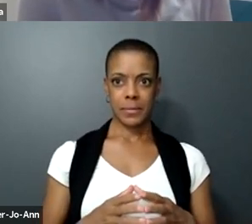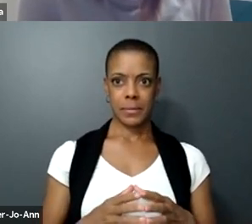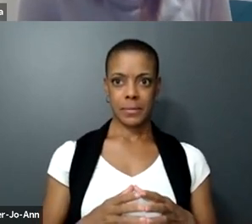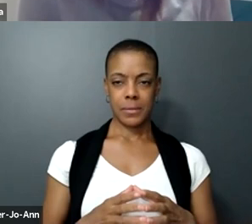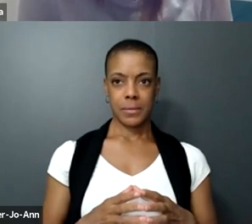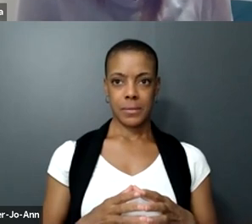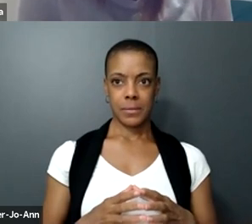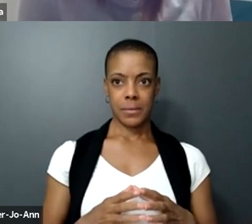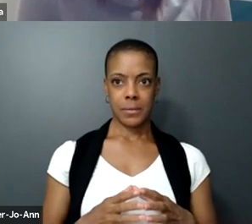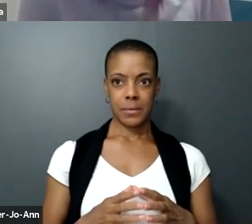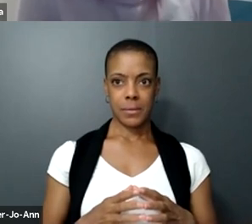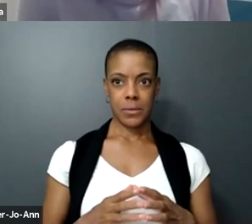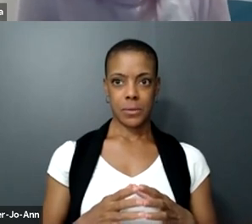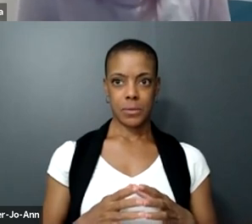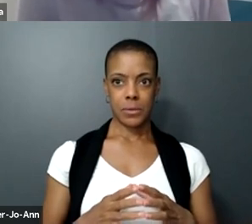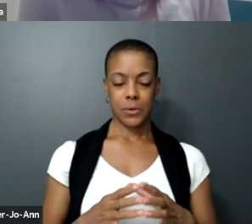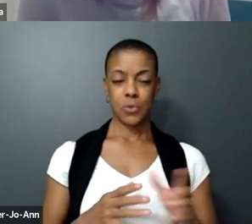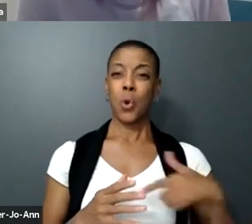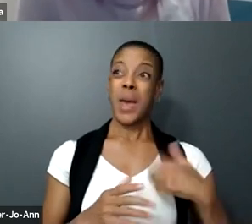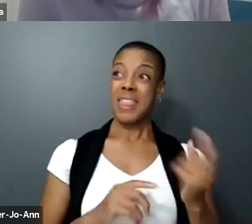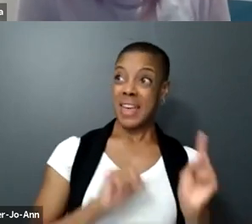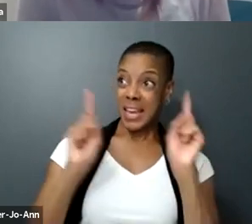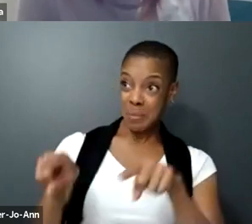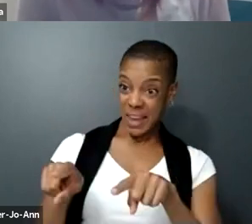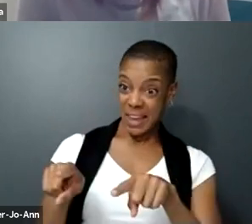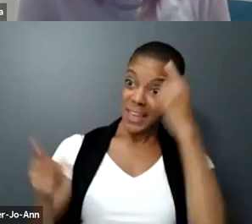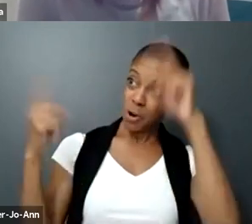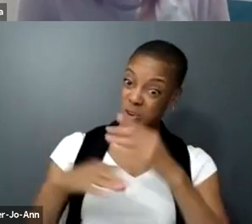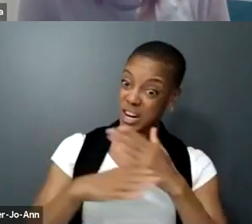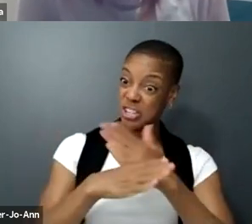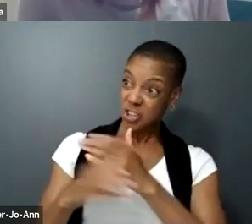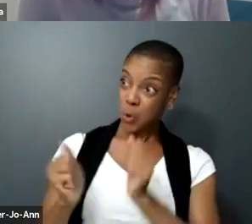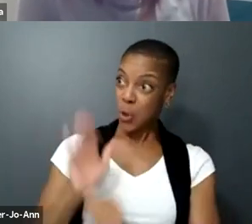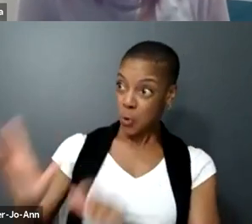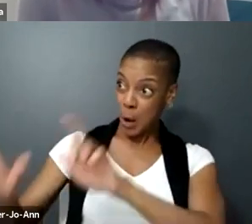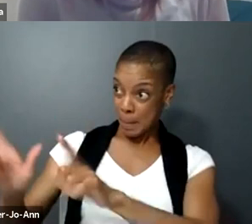with all of your people, right? And I said, yes, dear. And